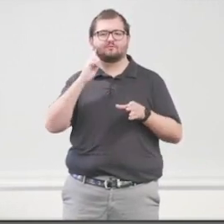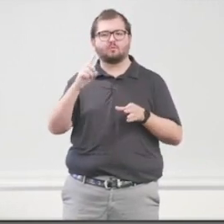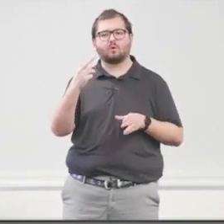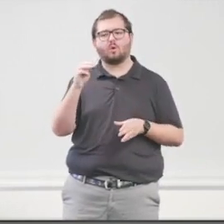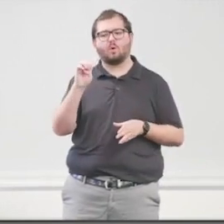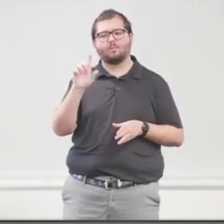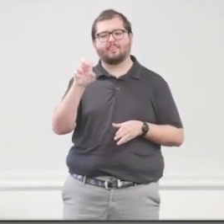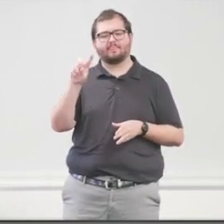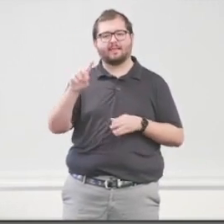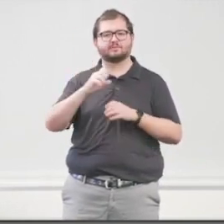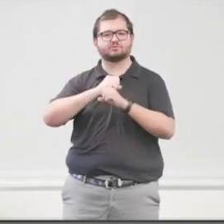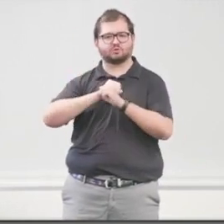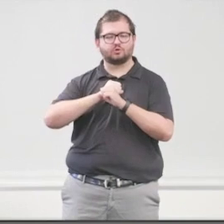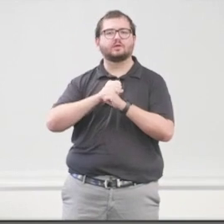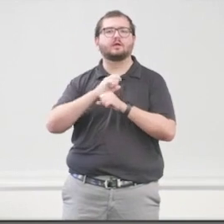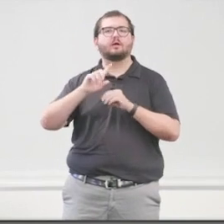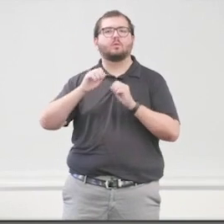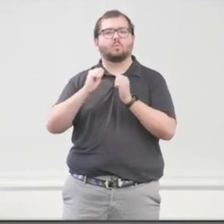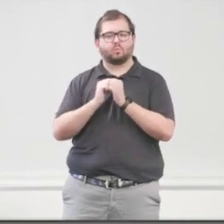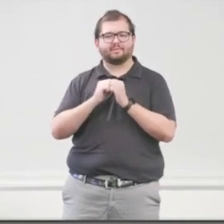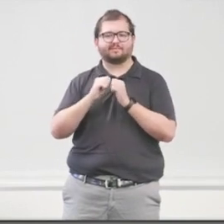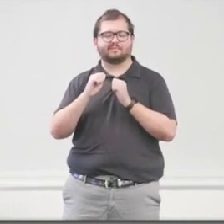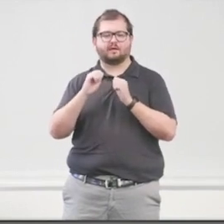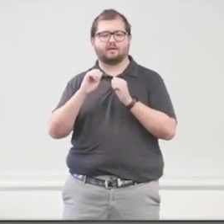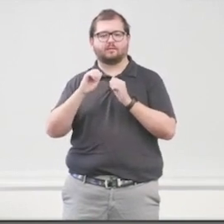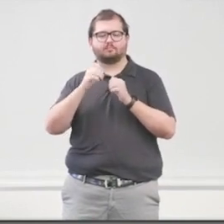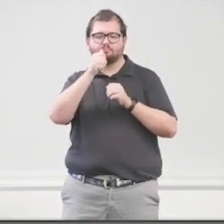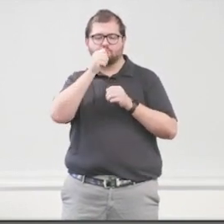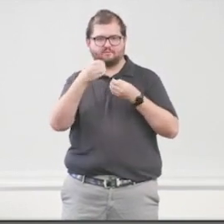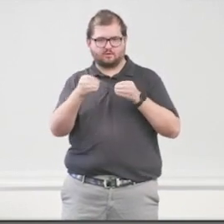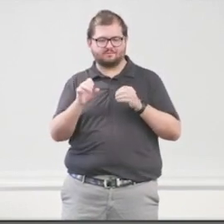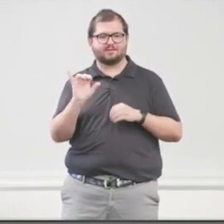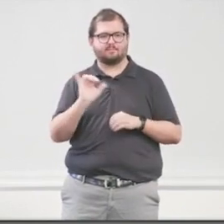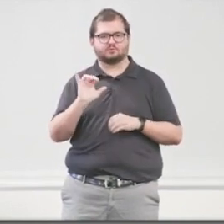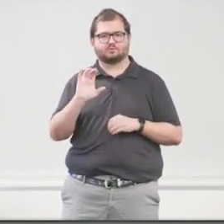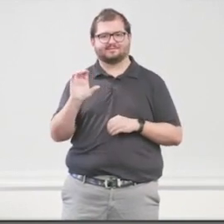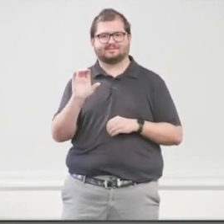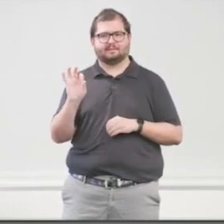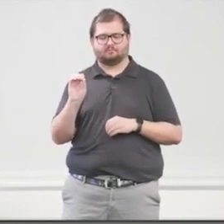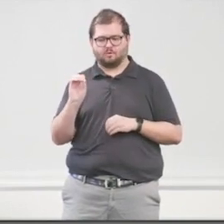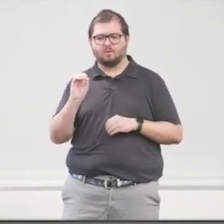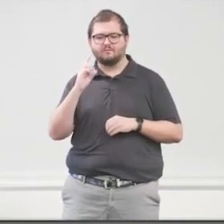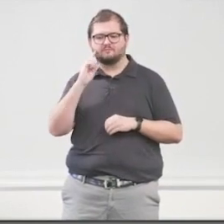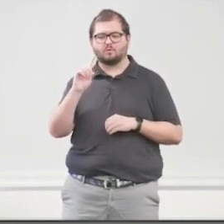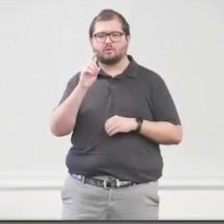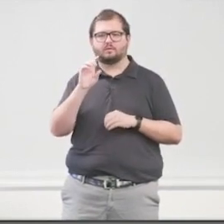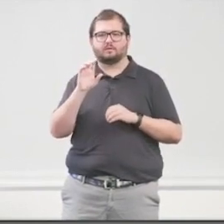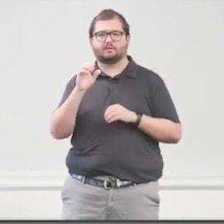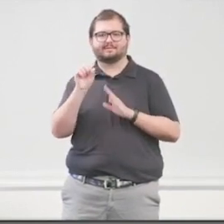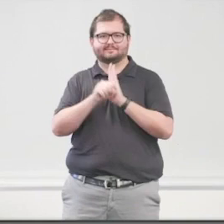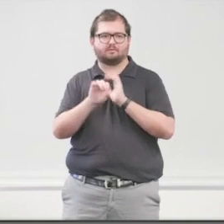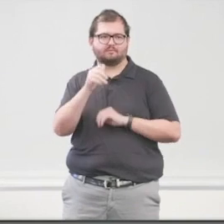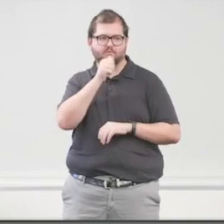our statewide Information Security and Privacy Office. I also serve as the Chief Information Security Officer for the state of Arizona. We'll quickly go